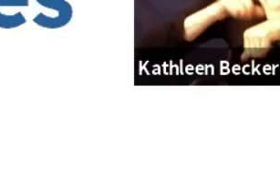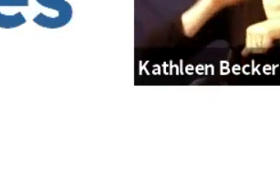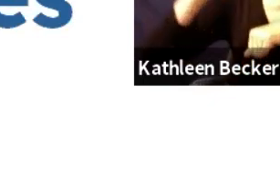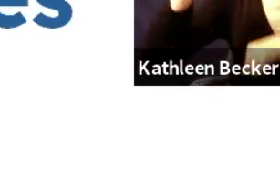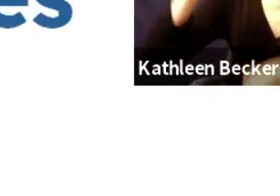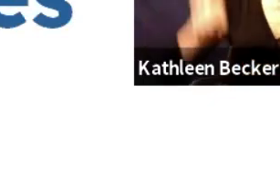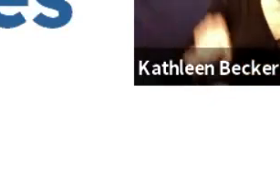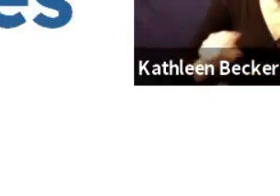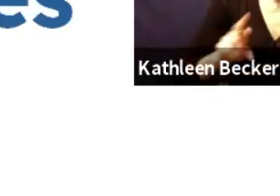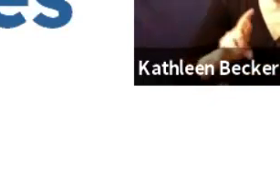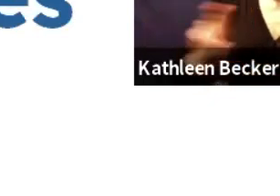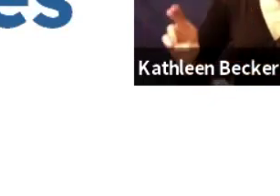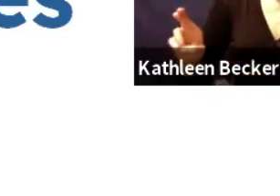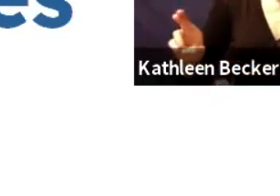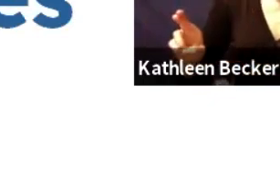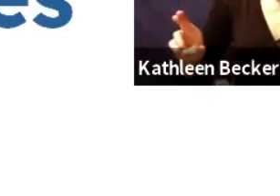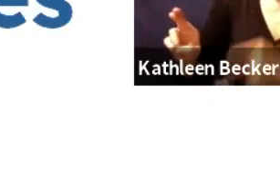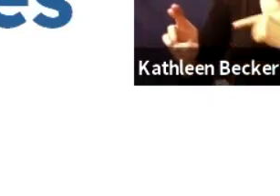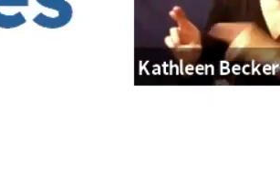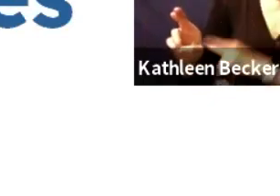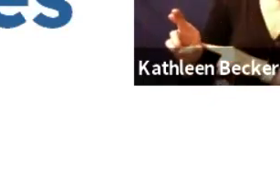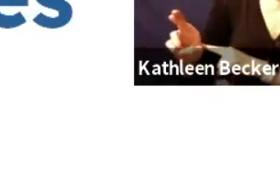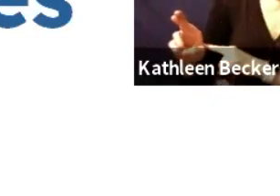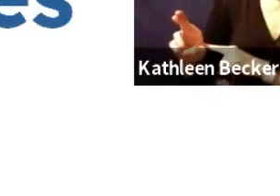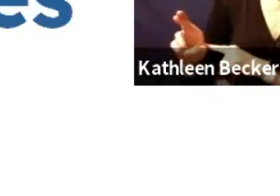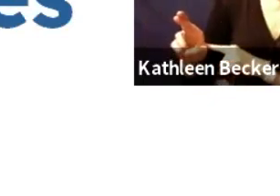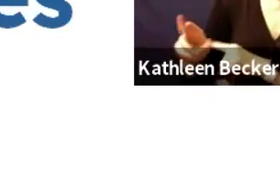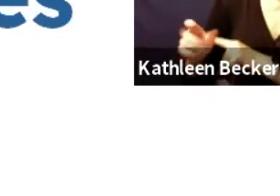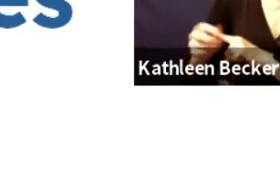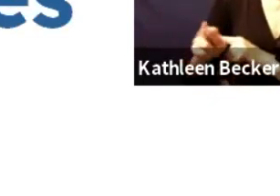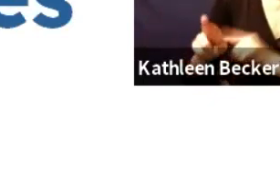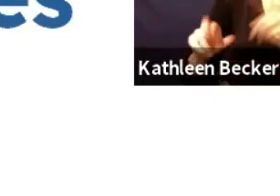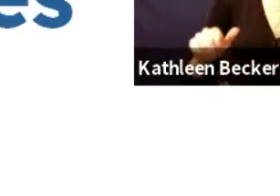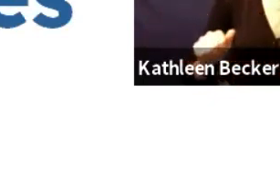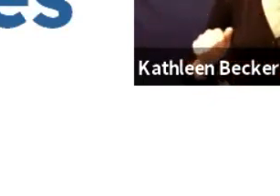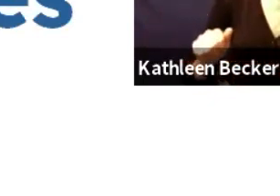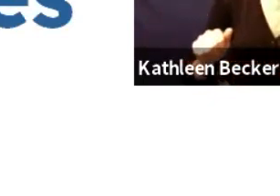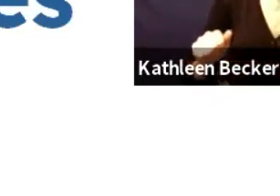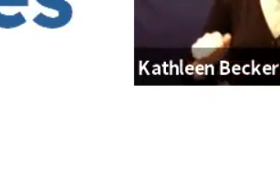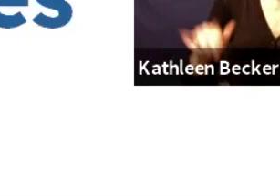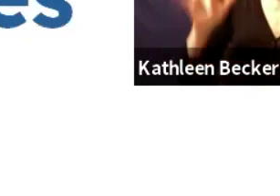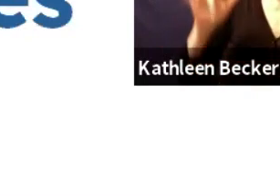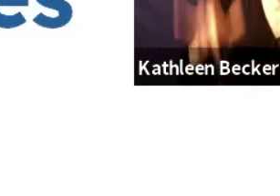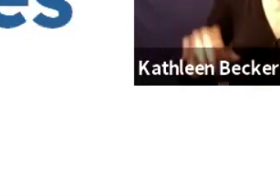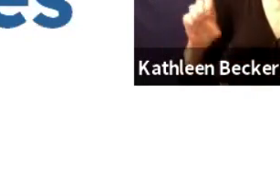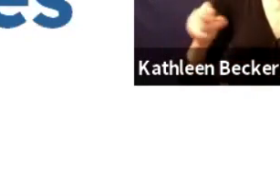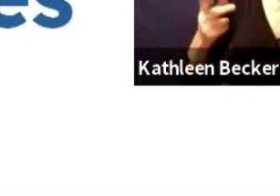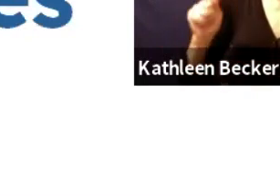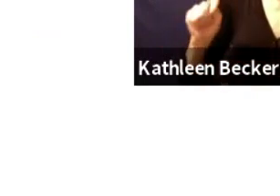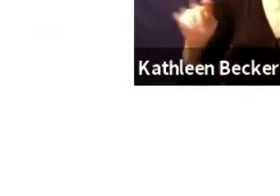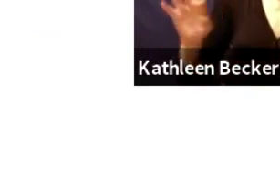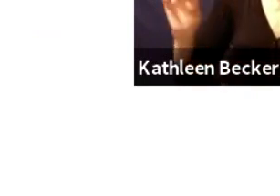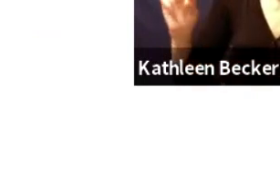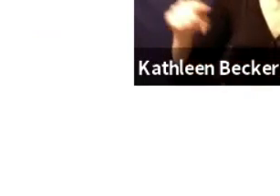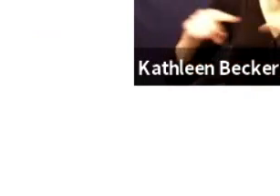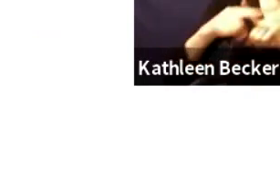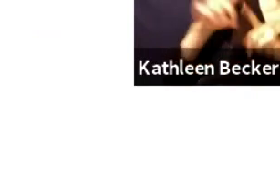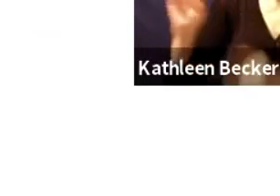of the screen. You can also press Alt plus Shift S.